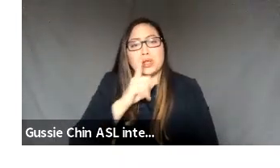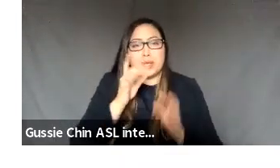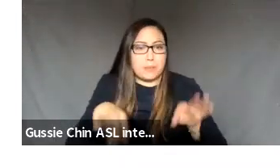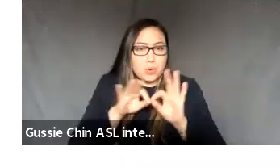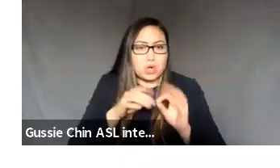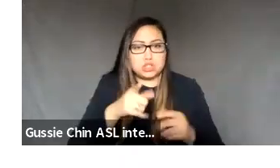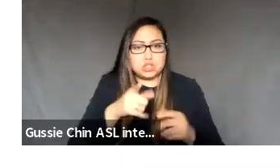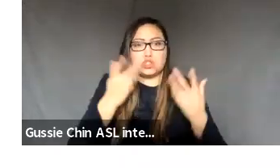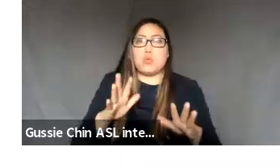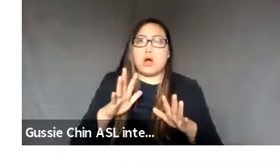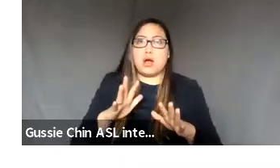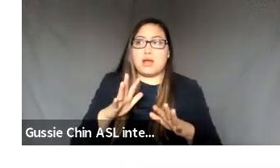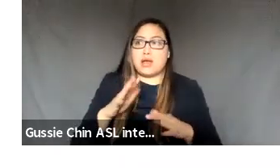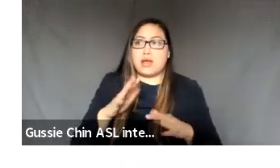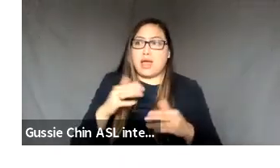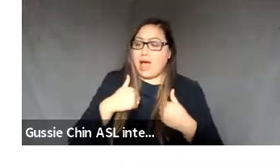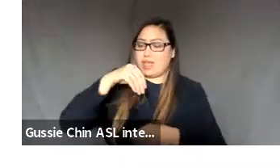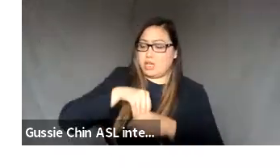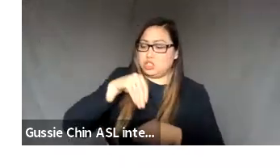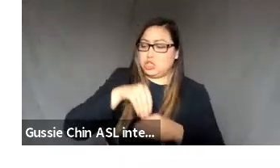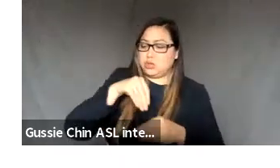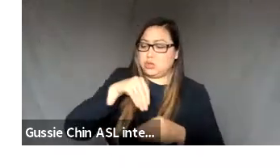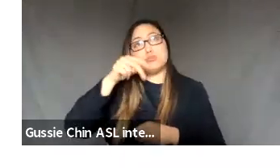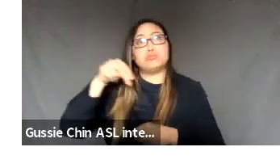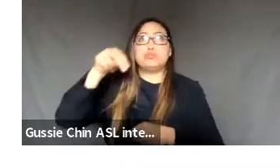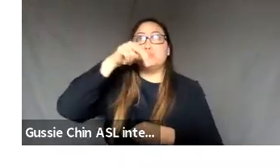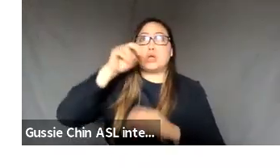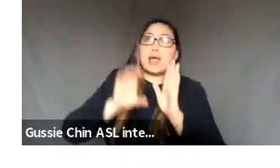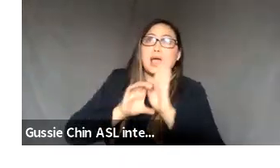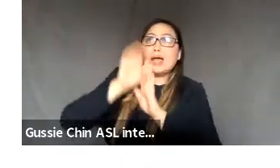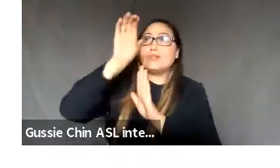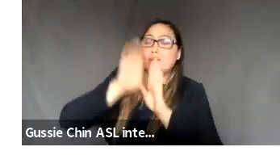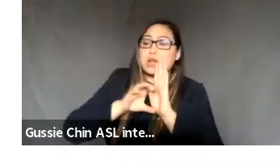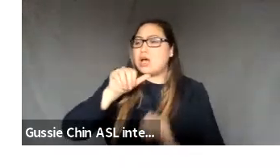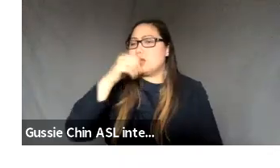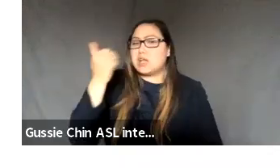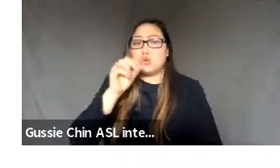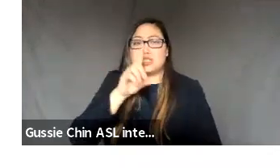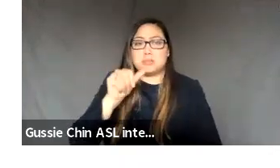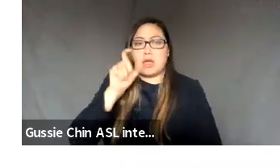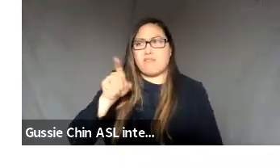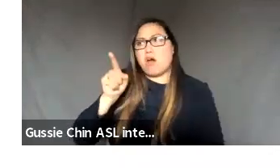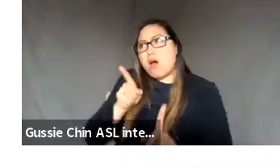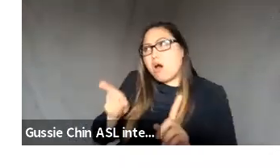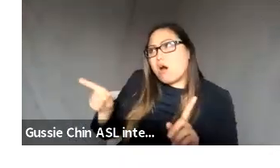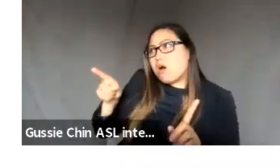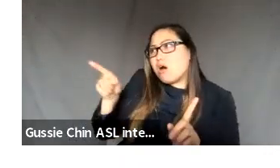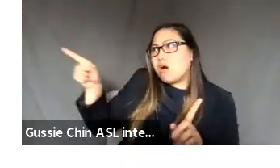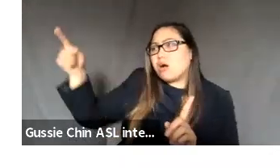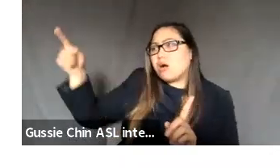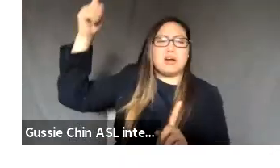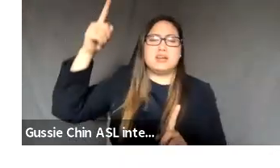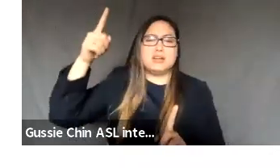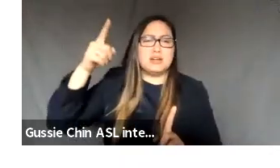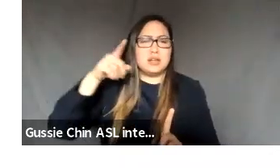an interior route, and then someone with a disability, you have that in a whole nother area. You know, you want to have them in the same,